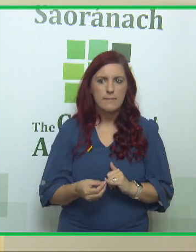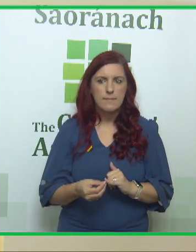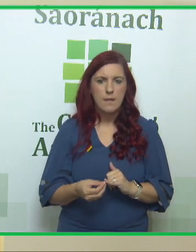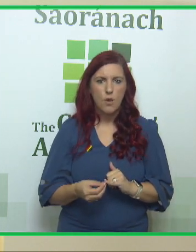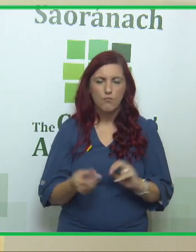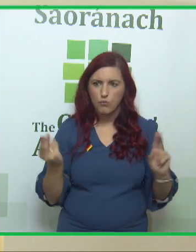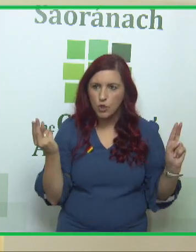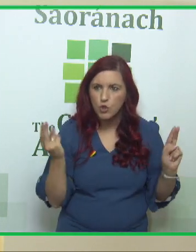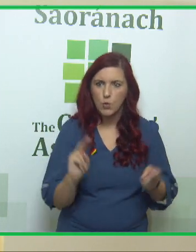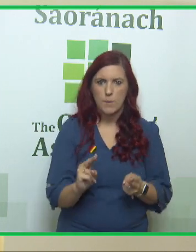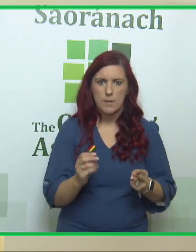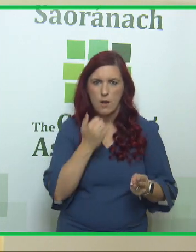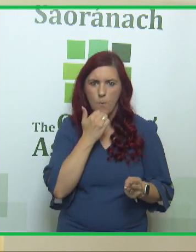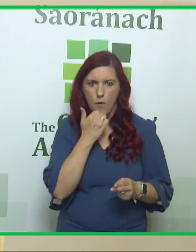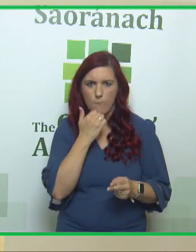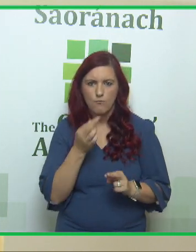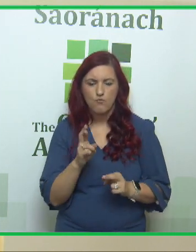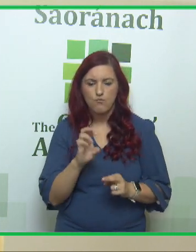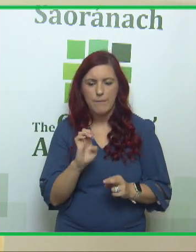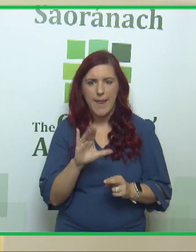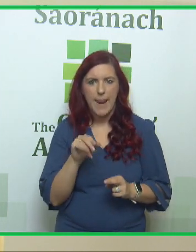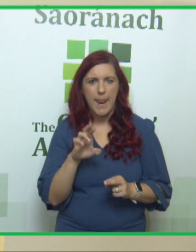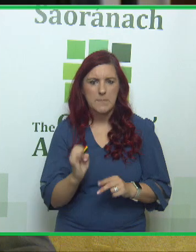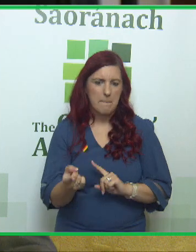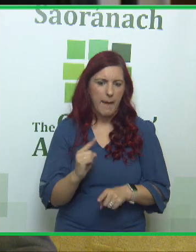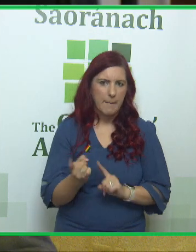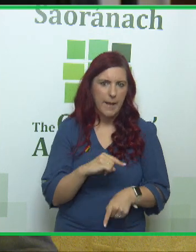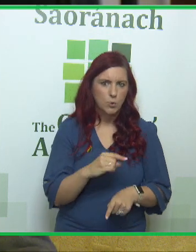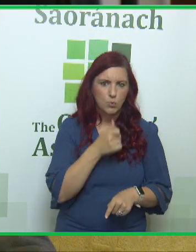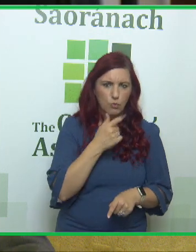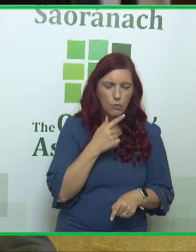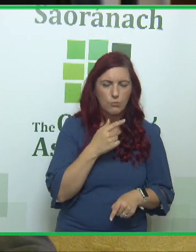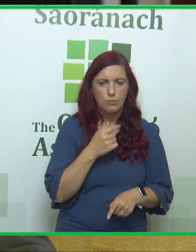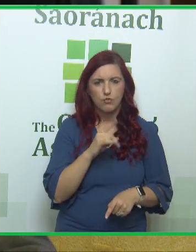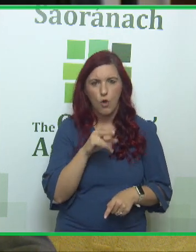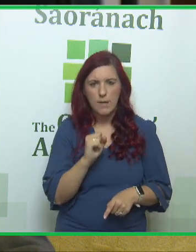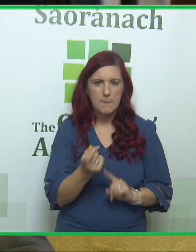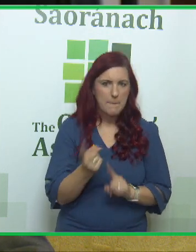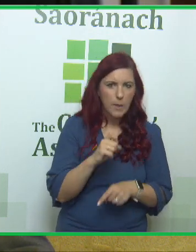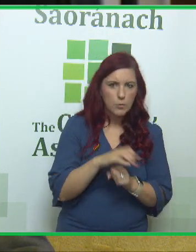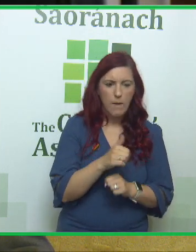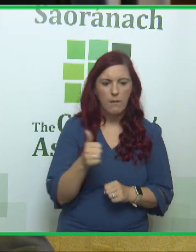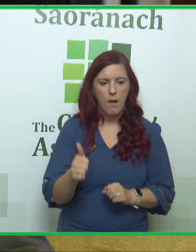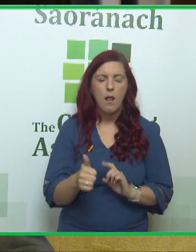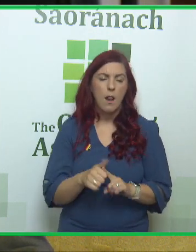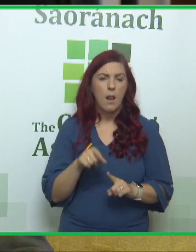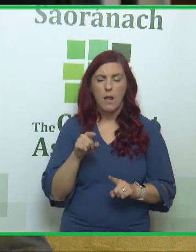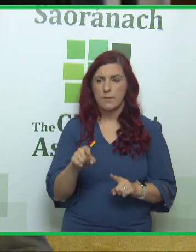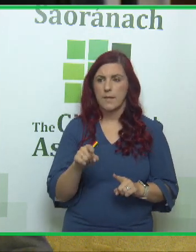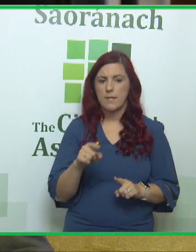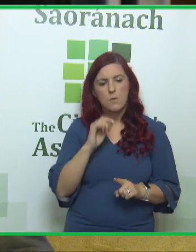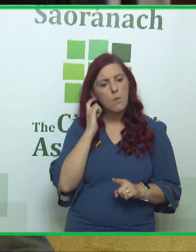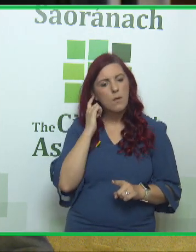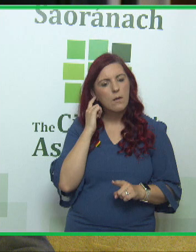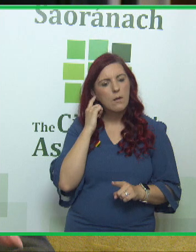access to all of those services, it makes it really, really challenging. It makes it challenging, and in a way it's a waste of time, it's a waste